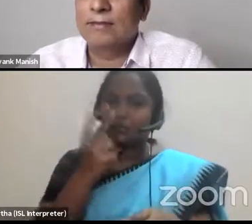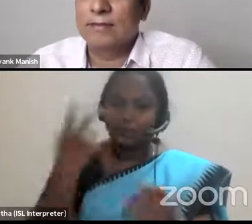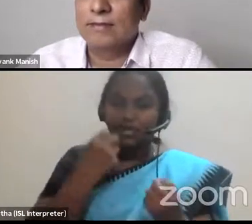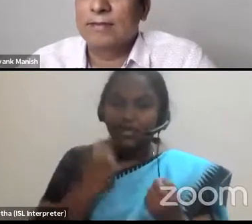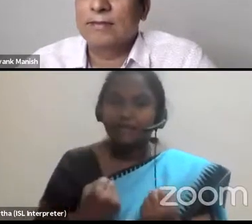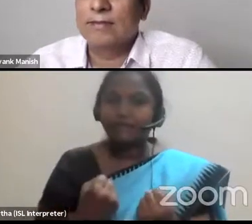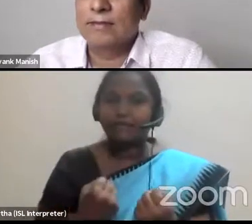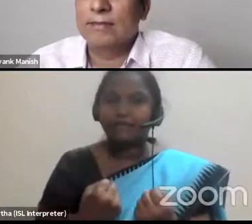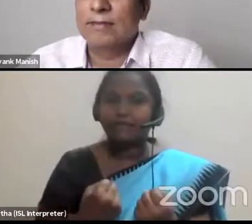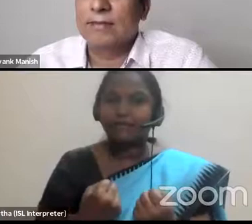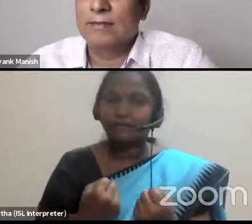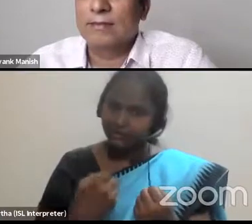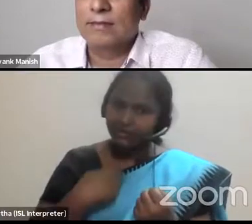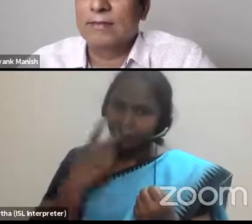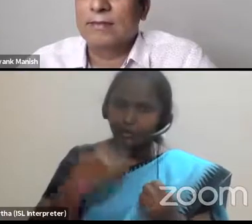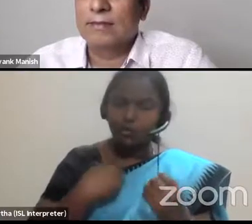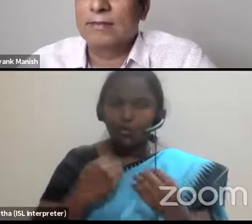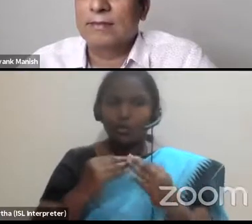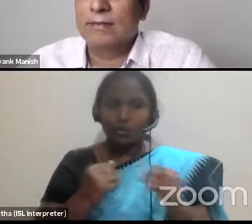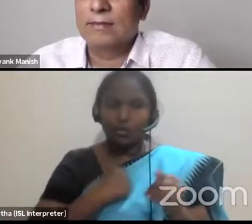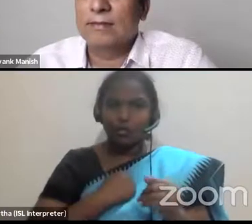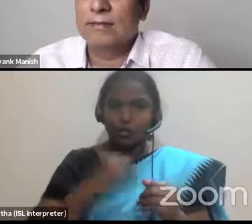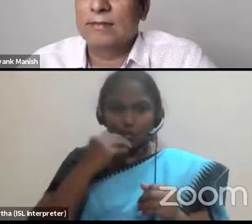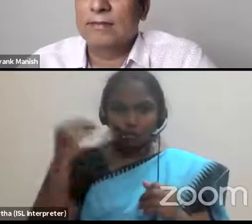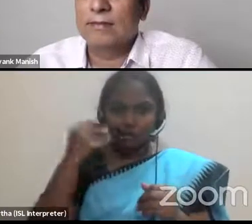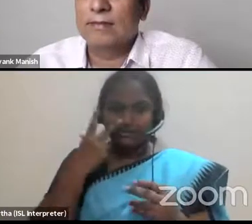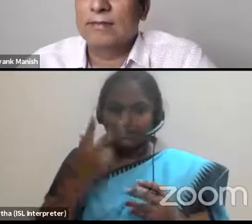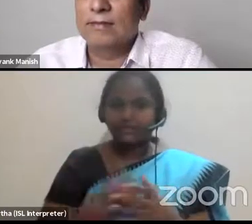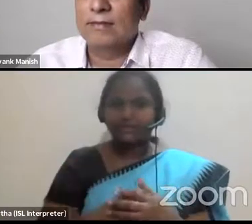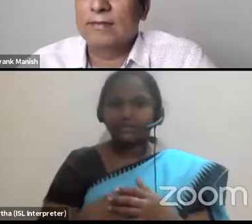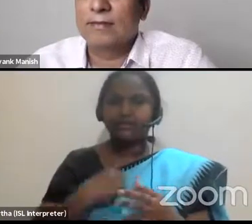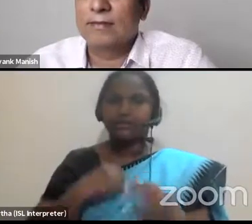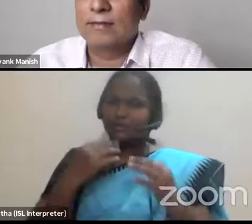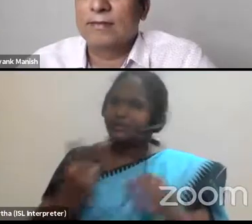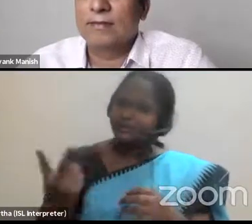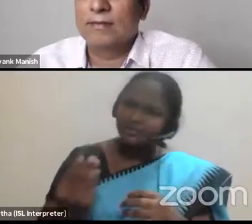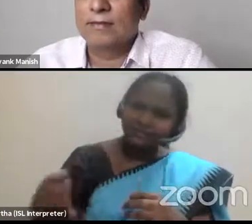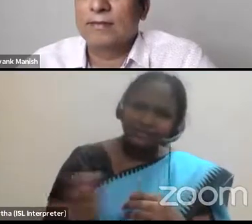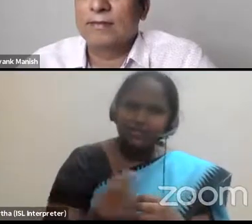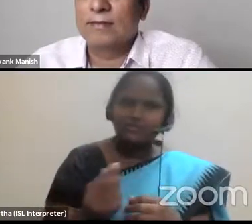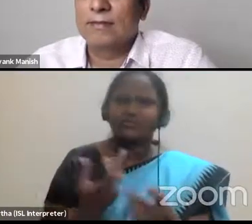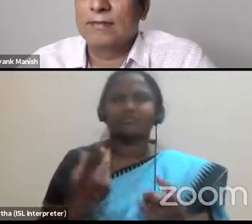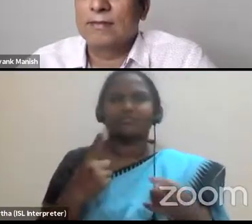know that I can sit at my home and can really simulate a very